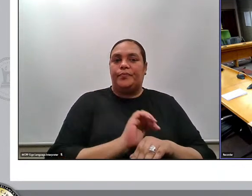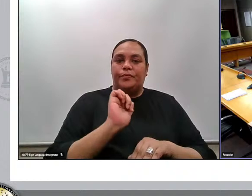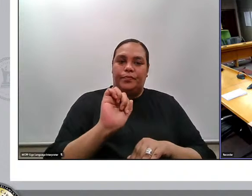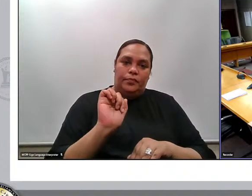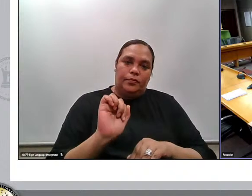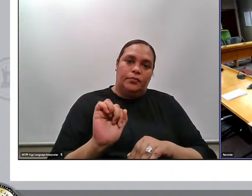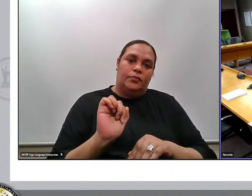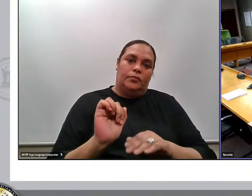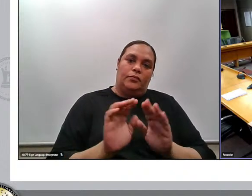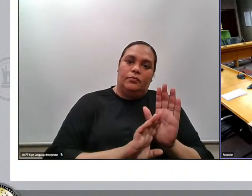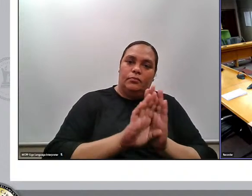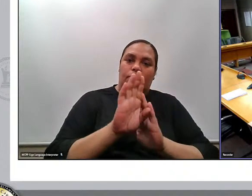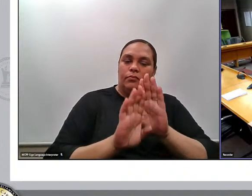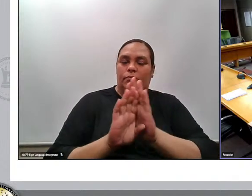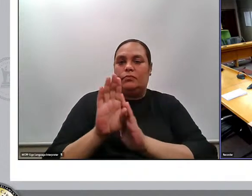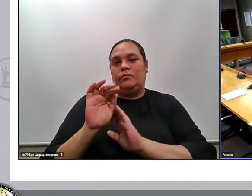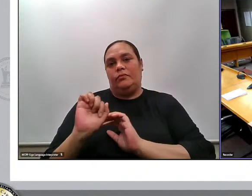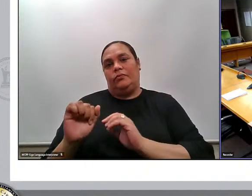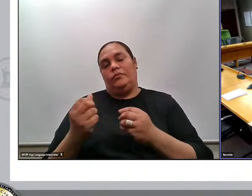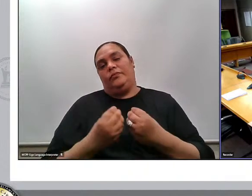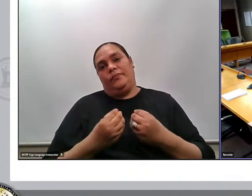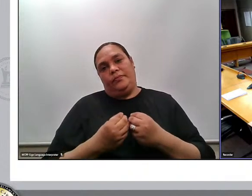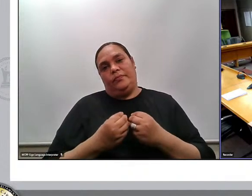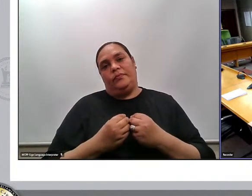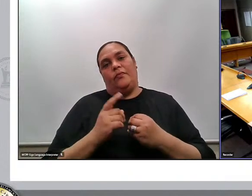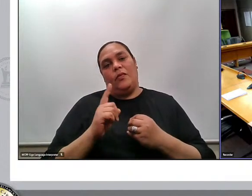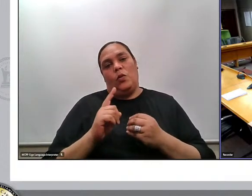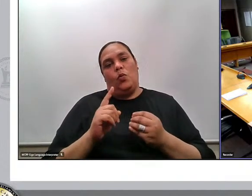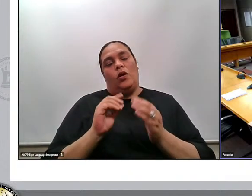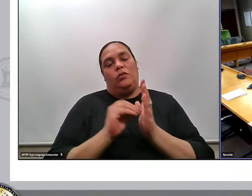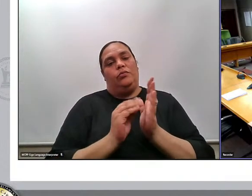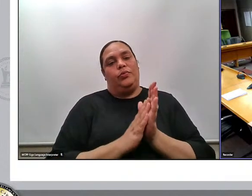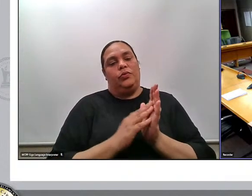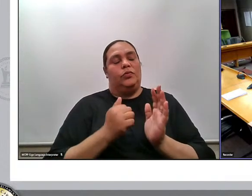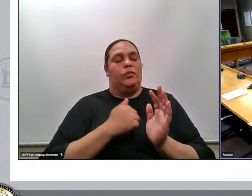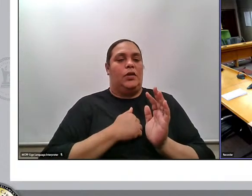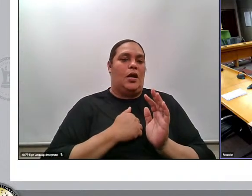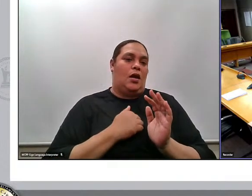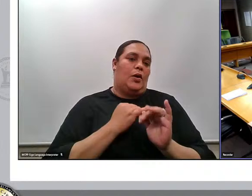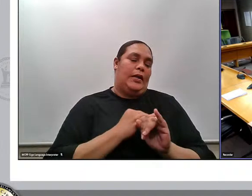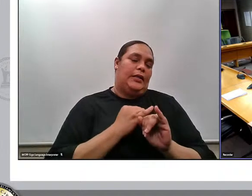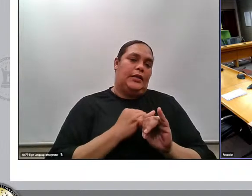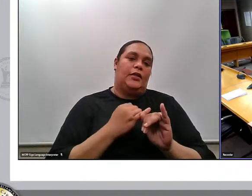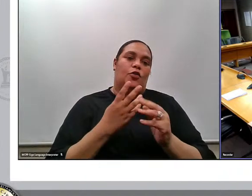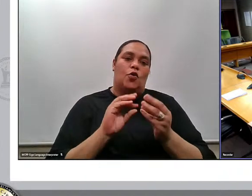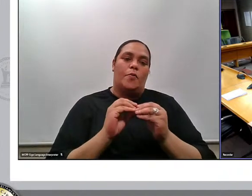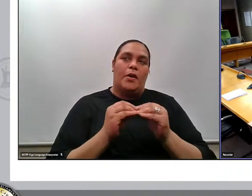are improving on those things that have placed our entity to sort of